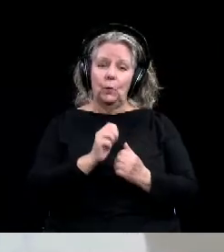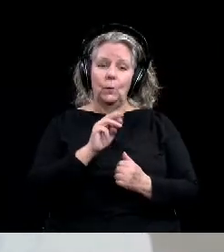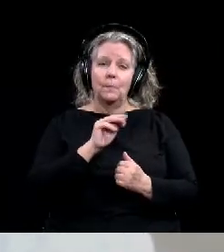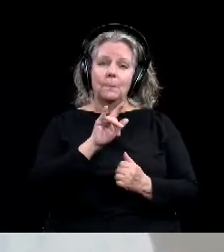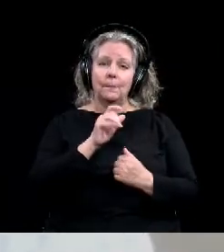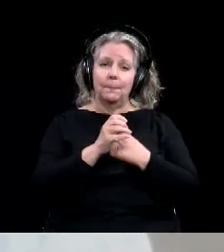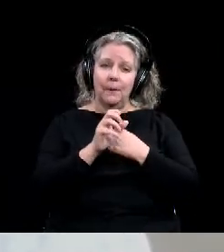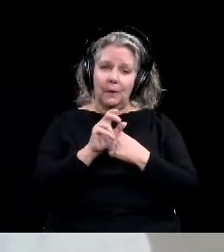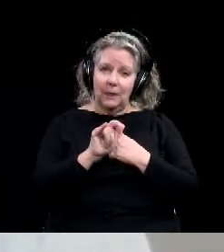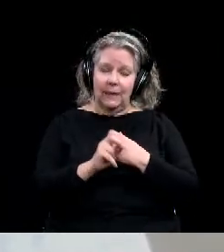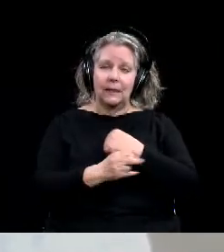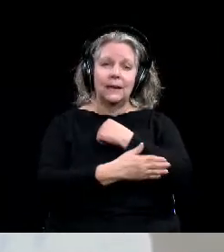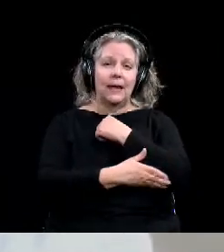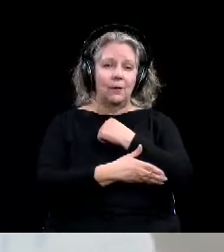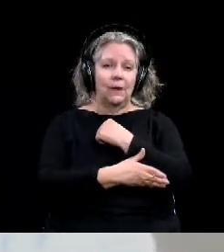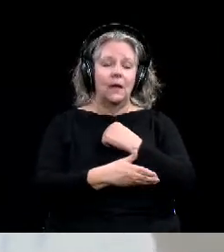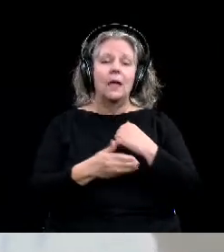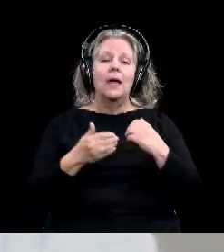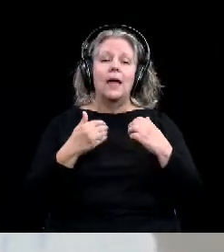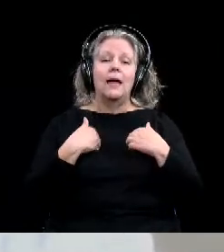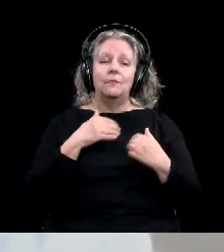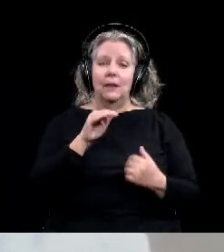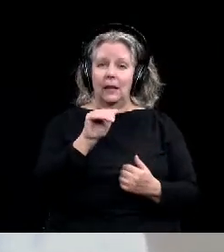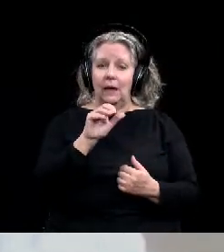county to date of